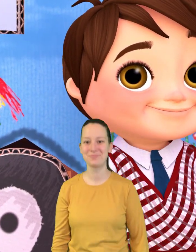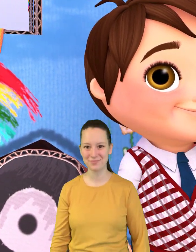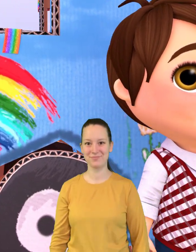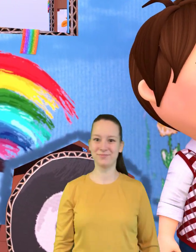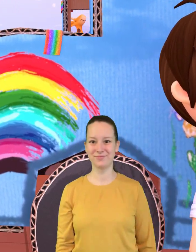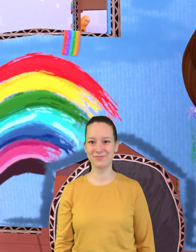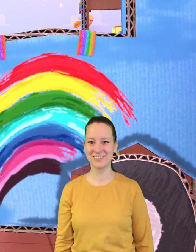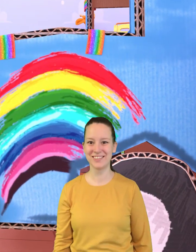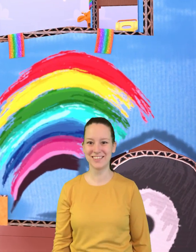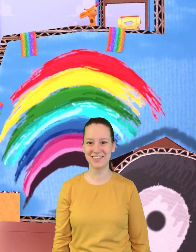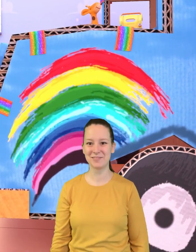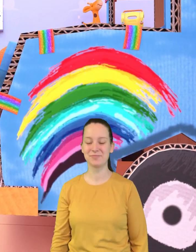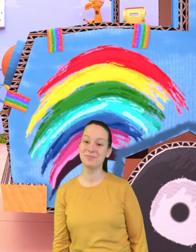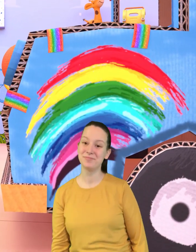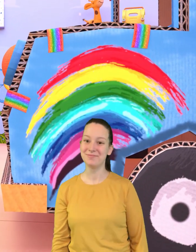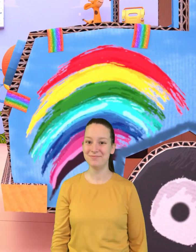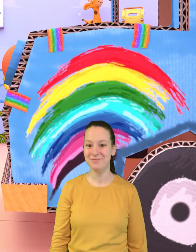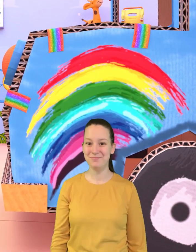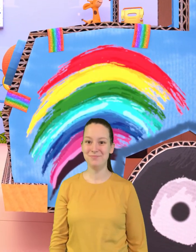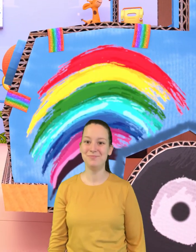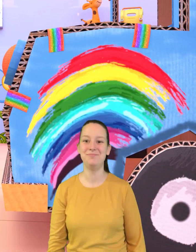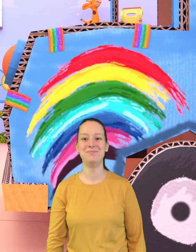thank you